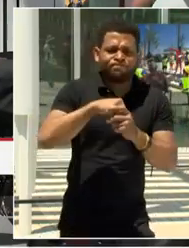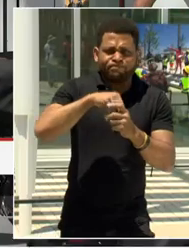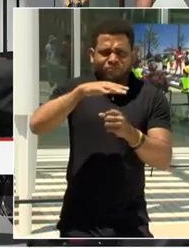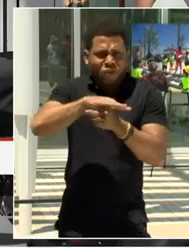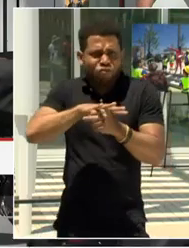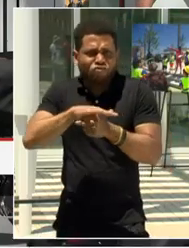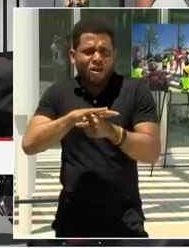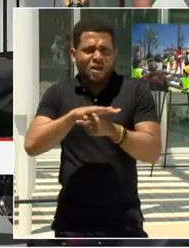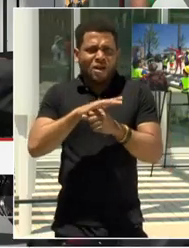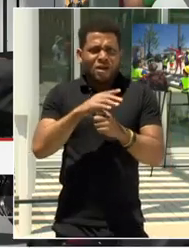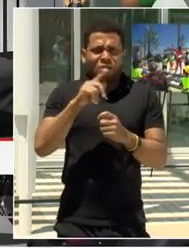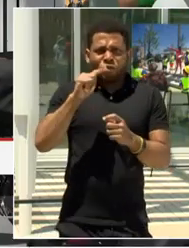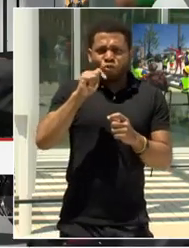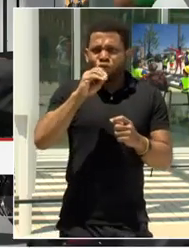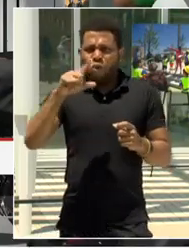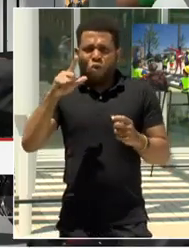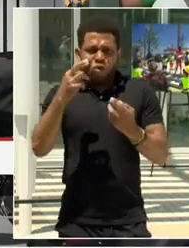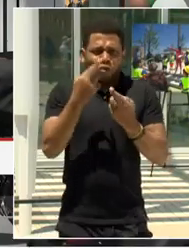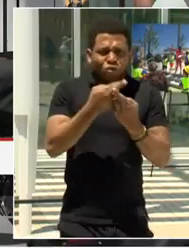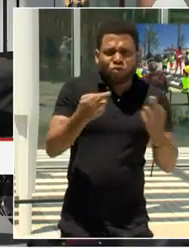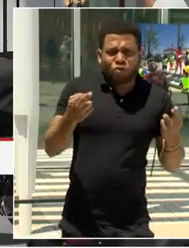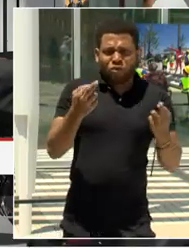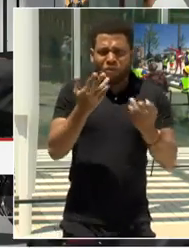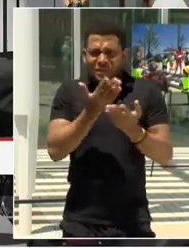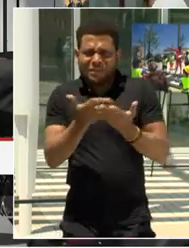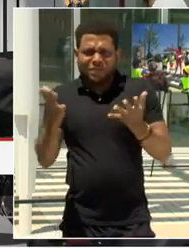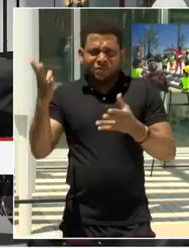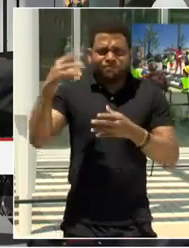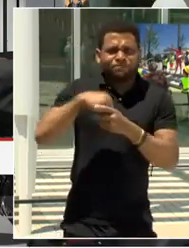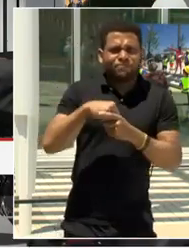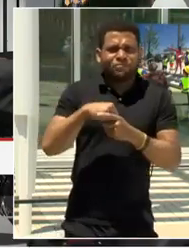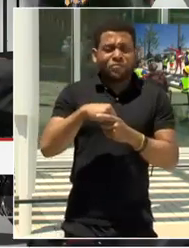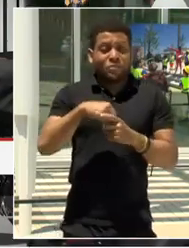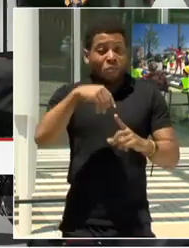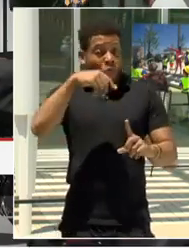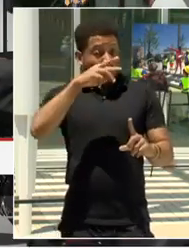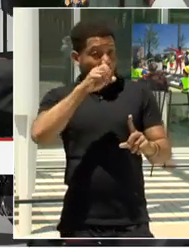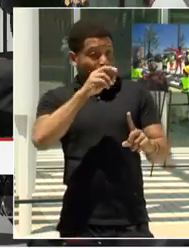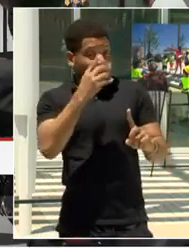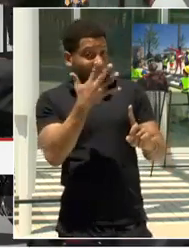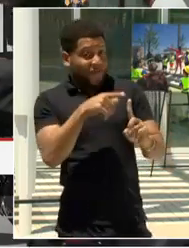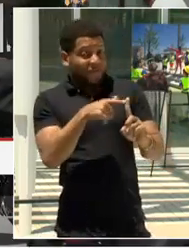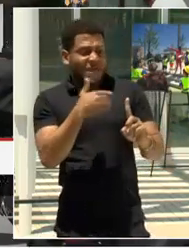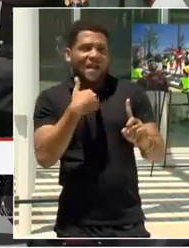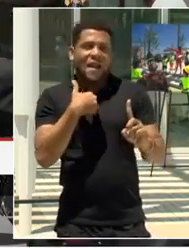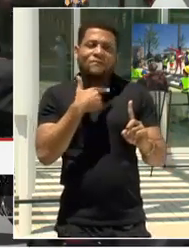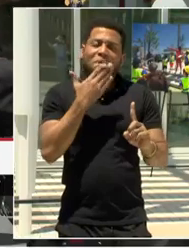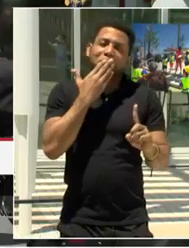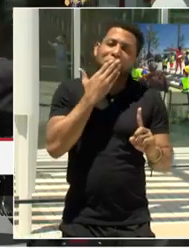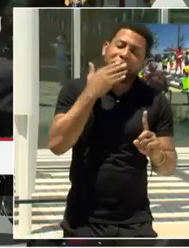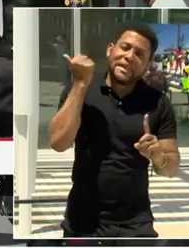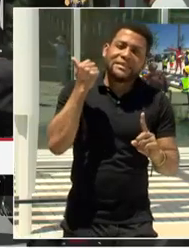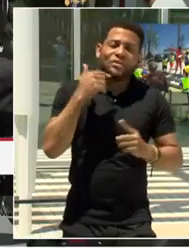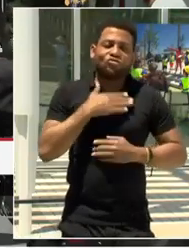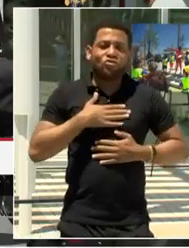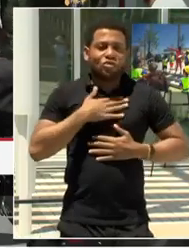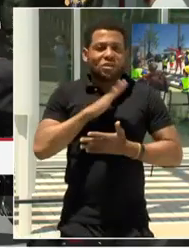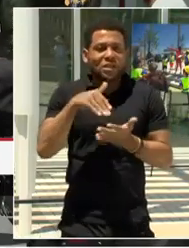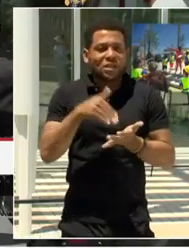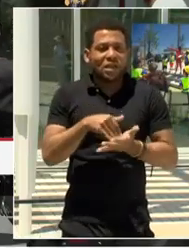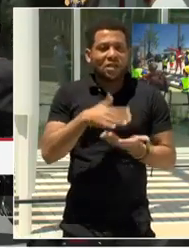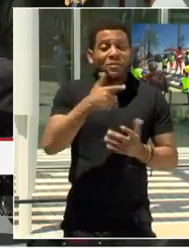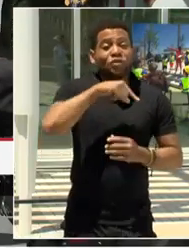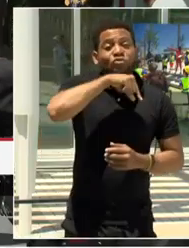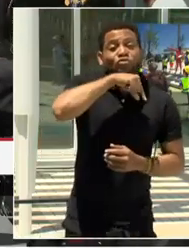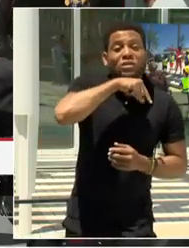brag that Ward 5 has the best recreation centers in the city. In addition to Turkey Thicket and Edgewood Rec, we are now